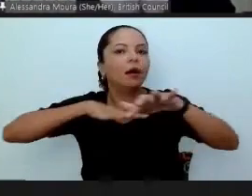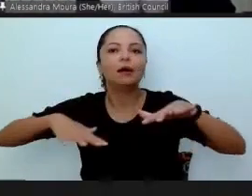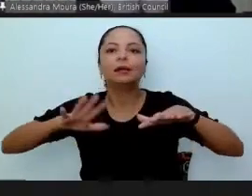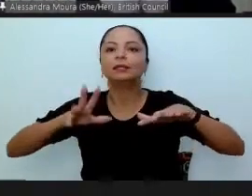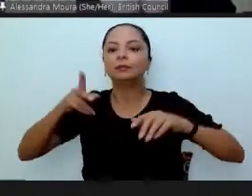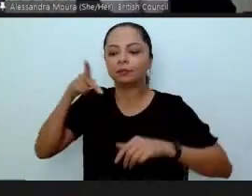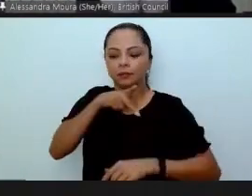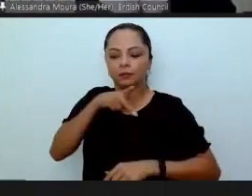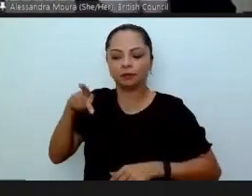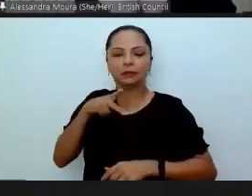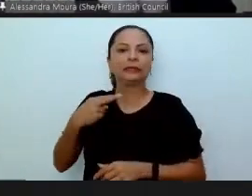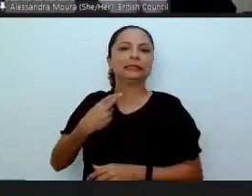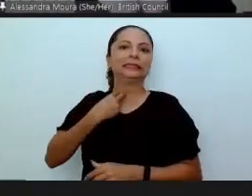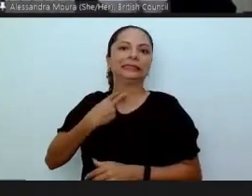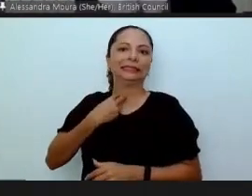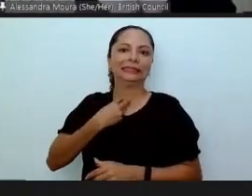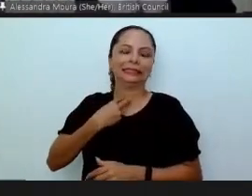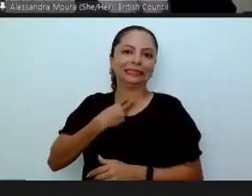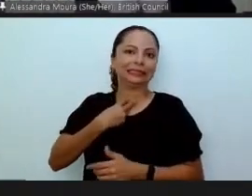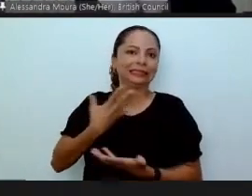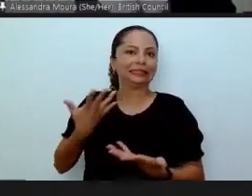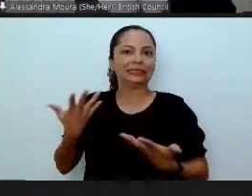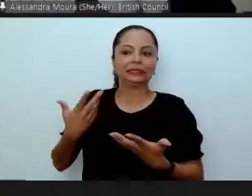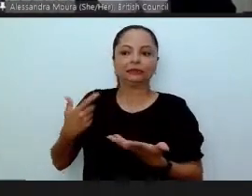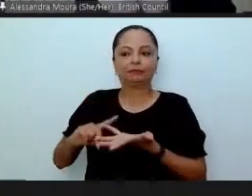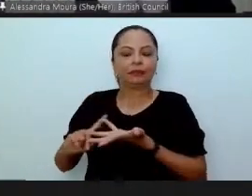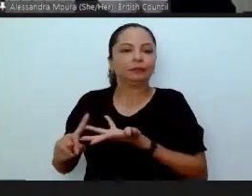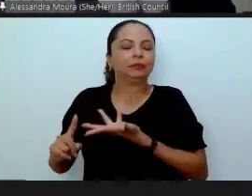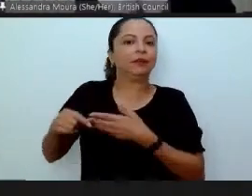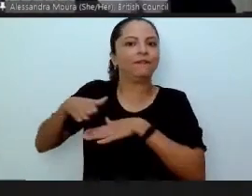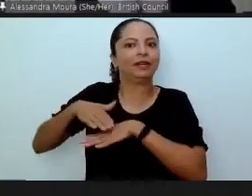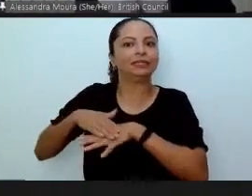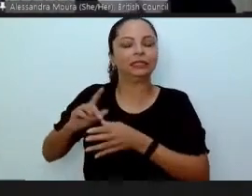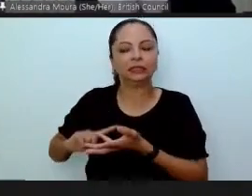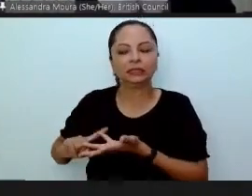this now, thinking about the next stage, trying to